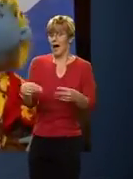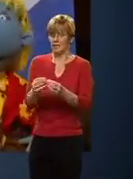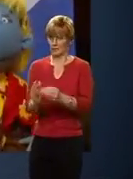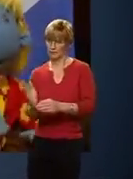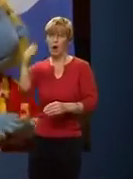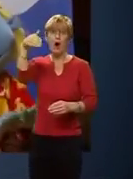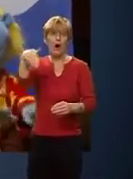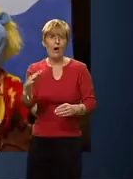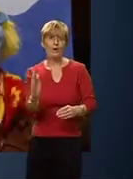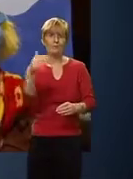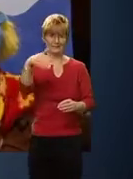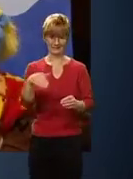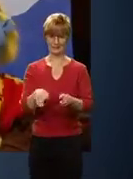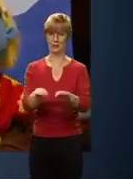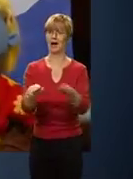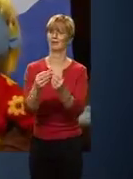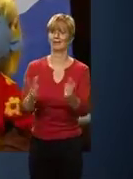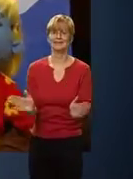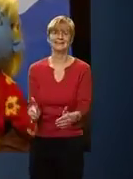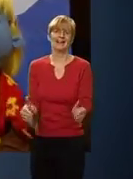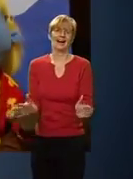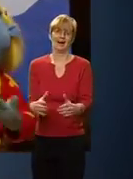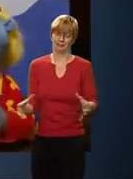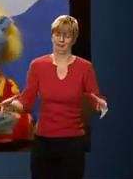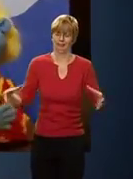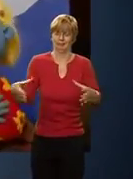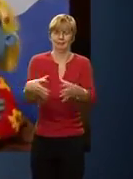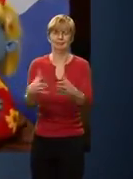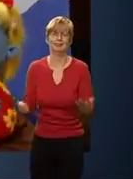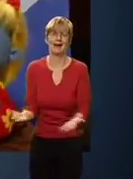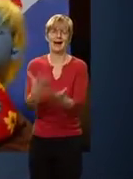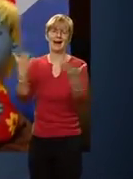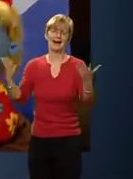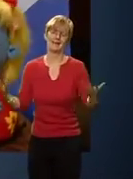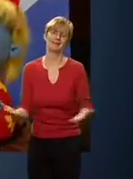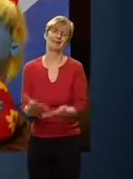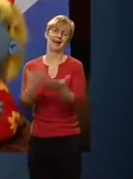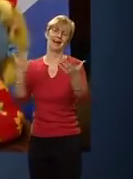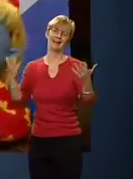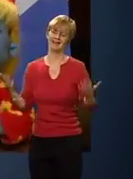Swim with the seals, and we'd all come together and play, and